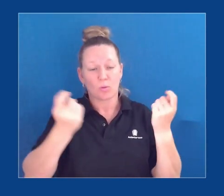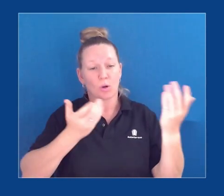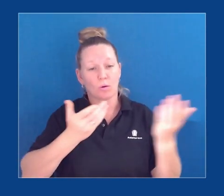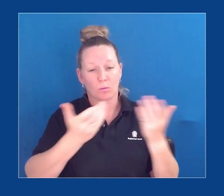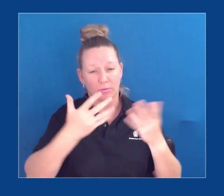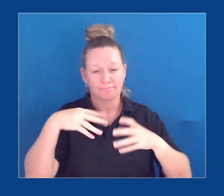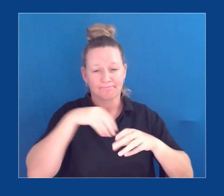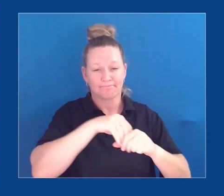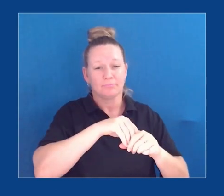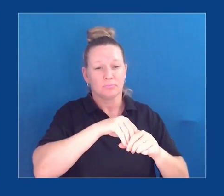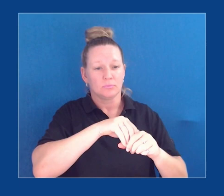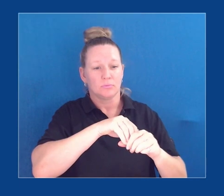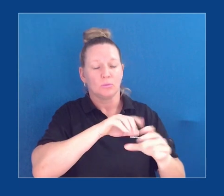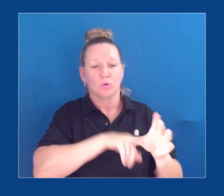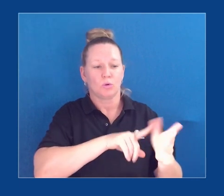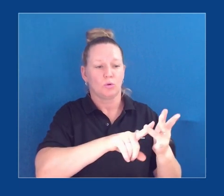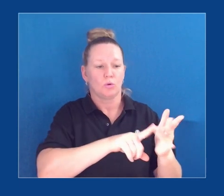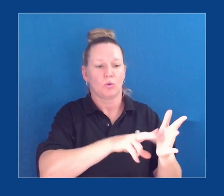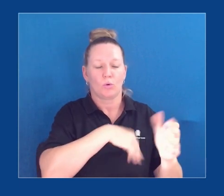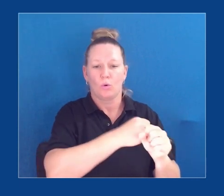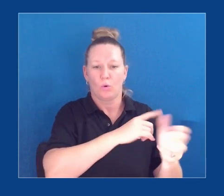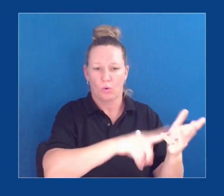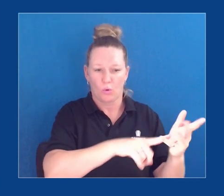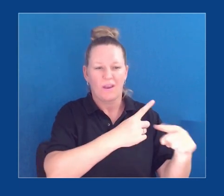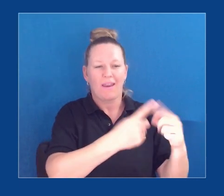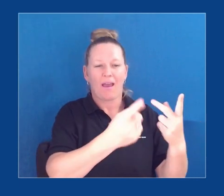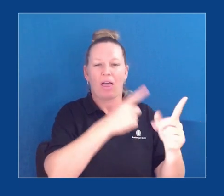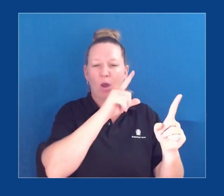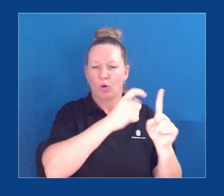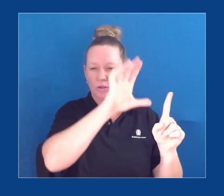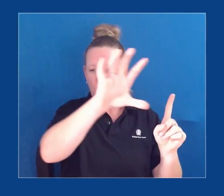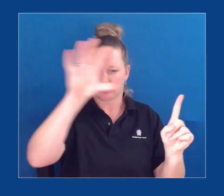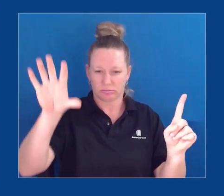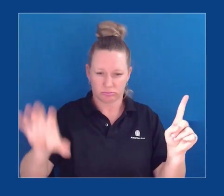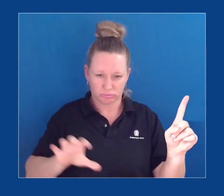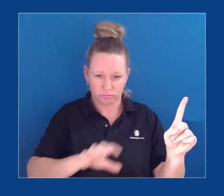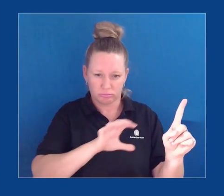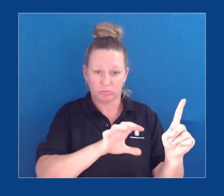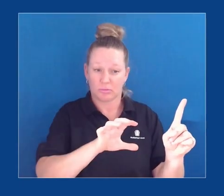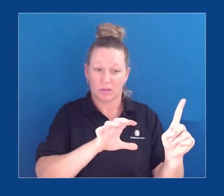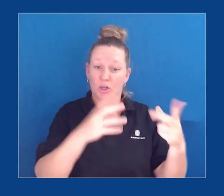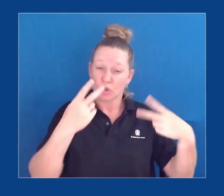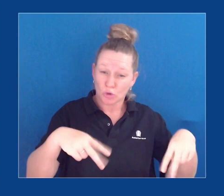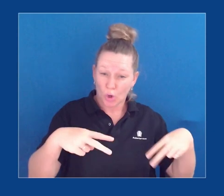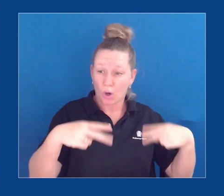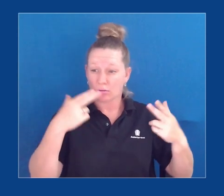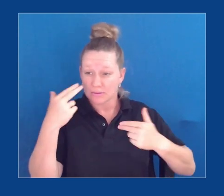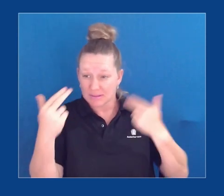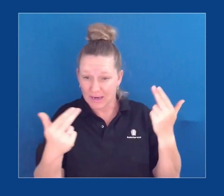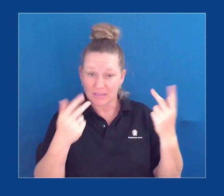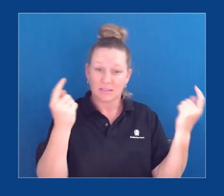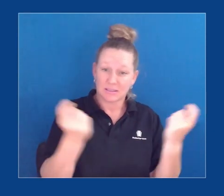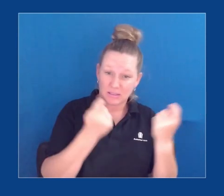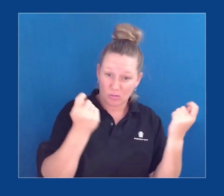and other Indigenous cultures in Australia. It is through song, dance, and associated ceremony that Indigenous people sustain